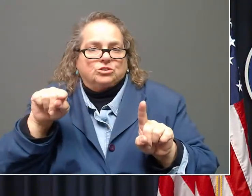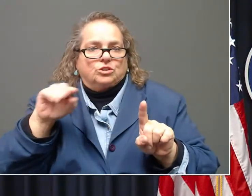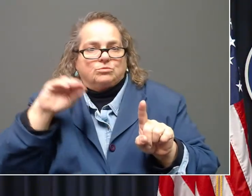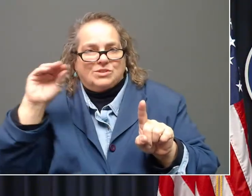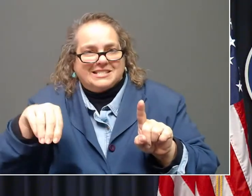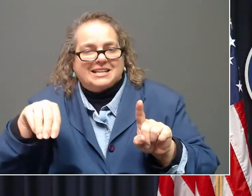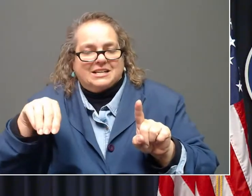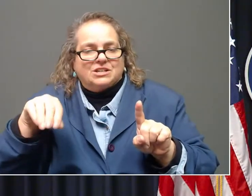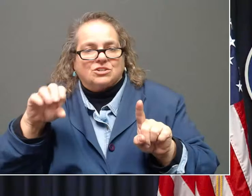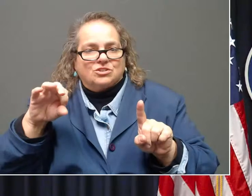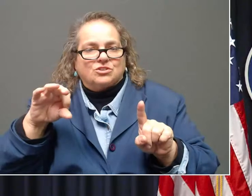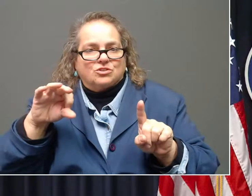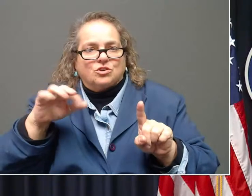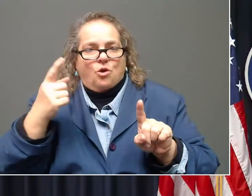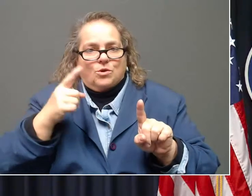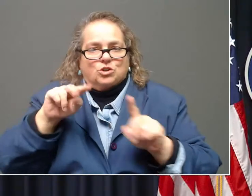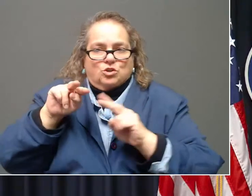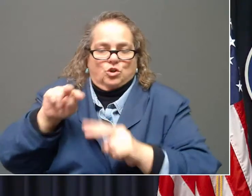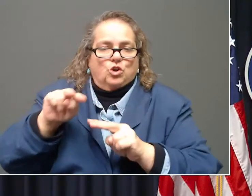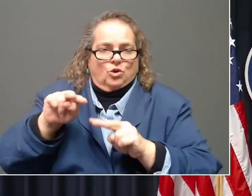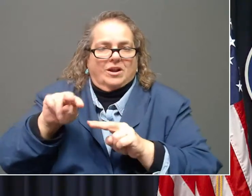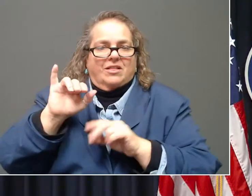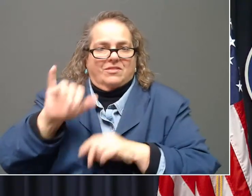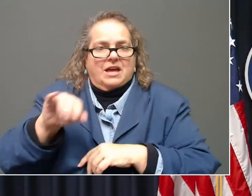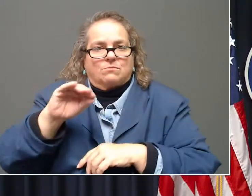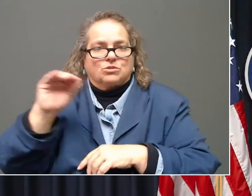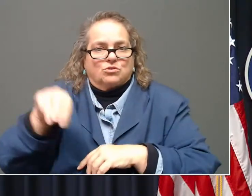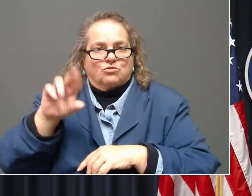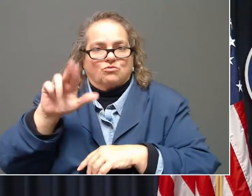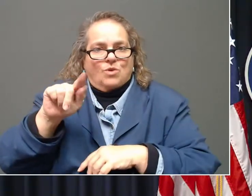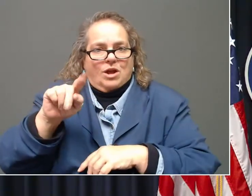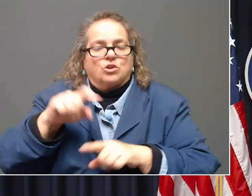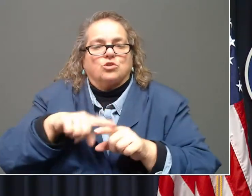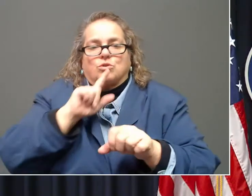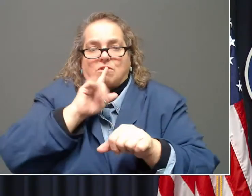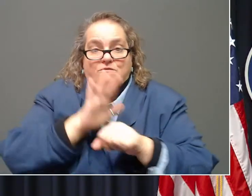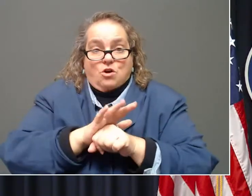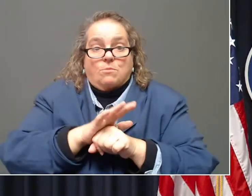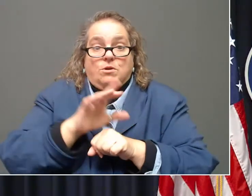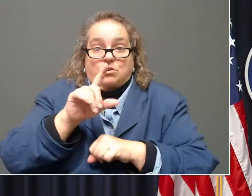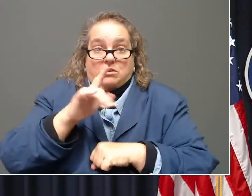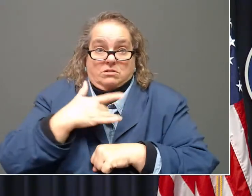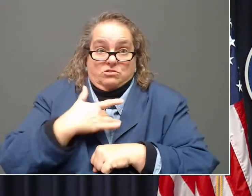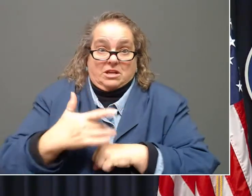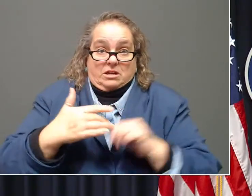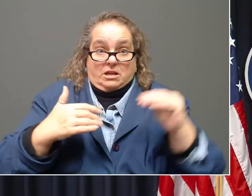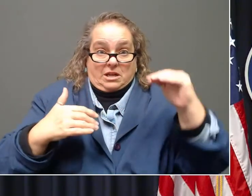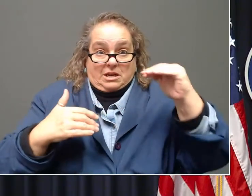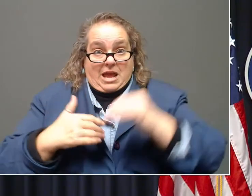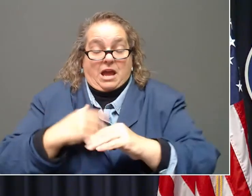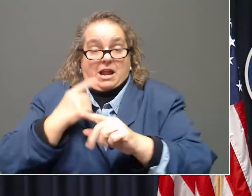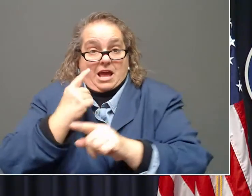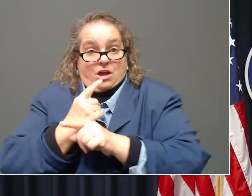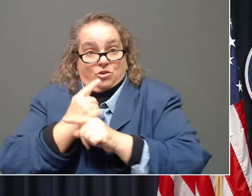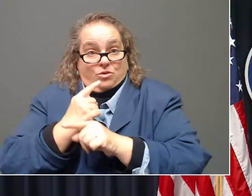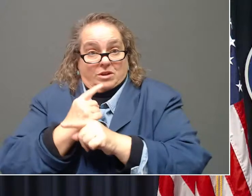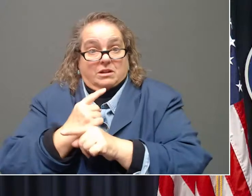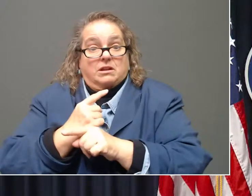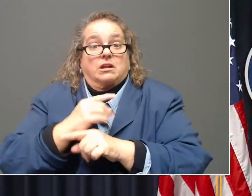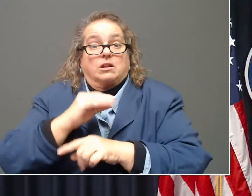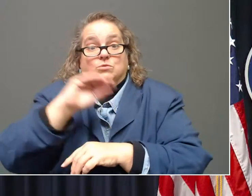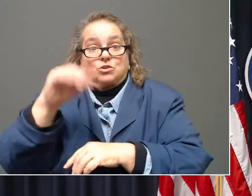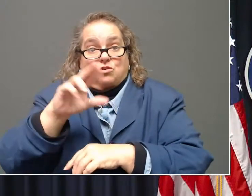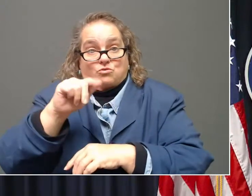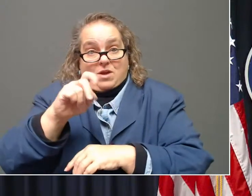Right. drop in positivity. Right. So he just added that the drop in positivity shows us that this drop